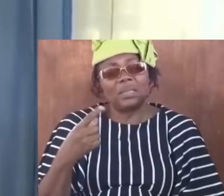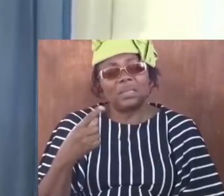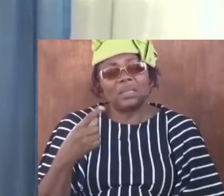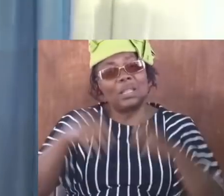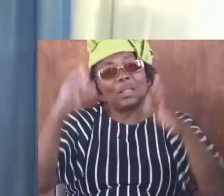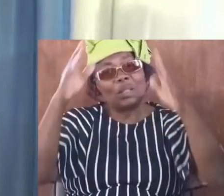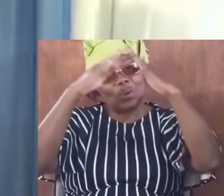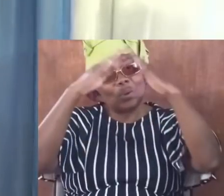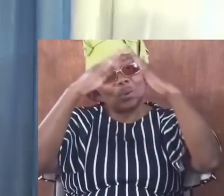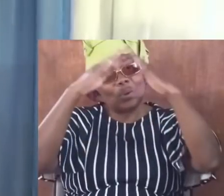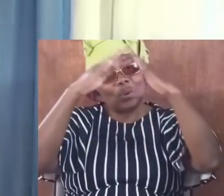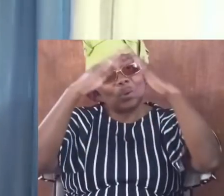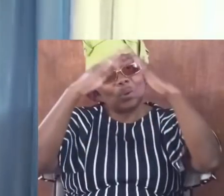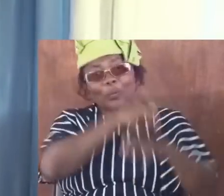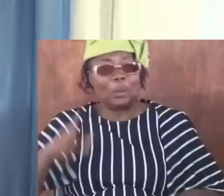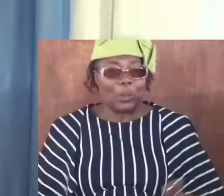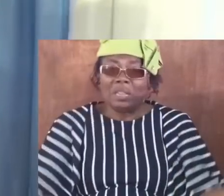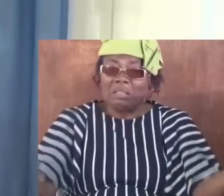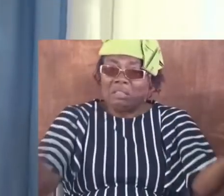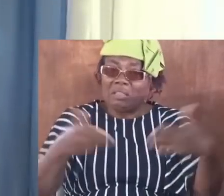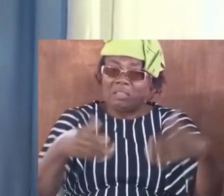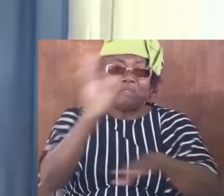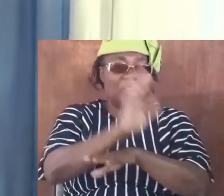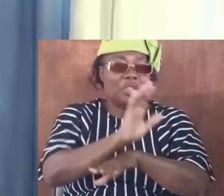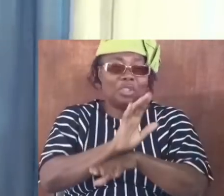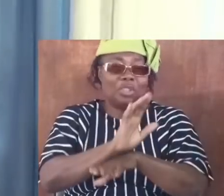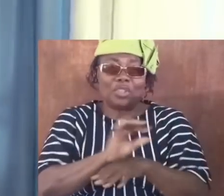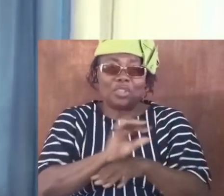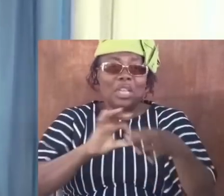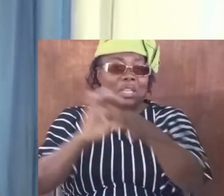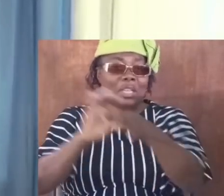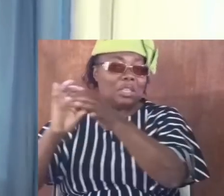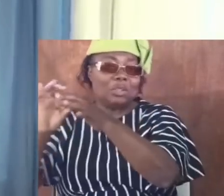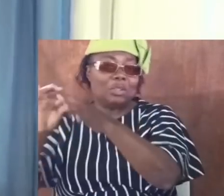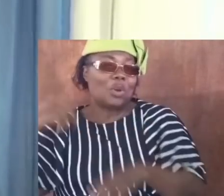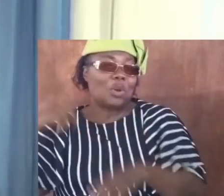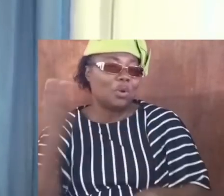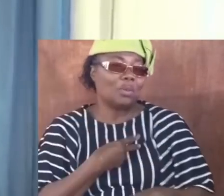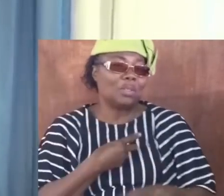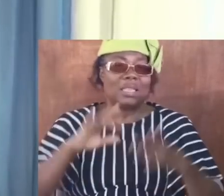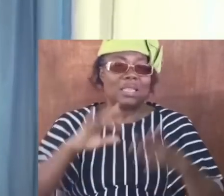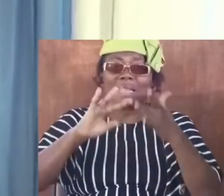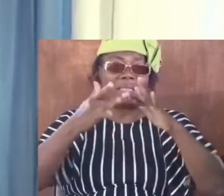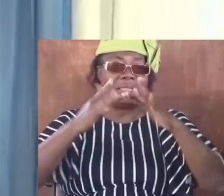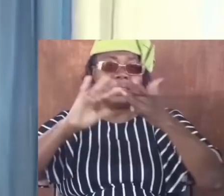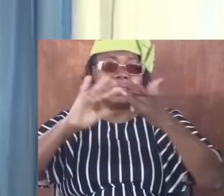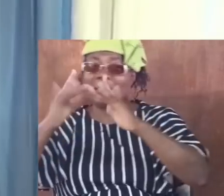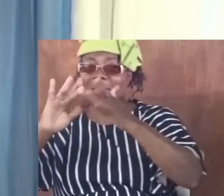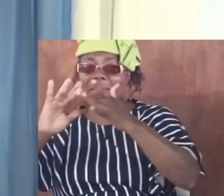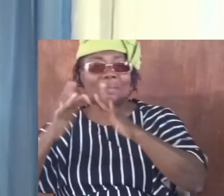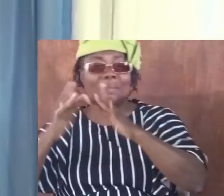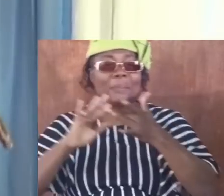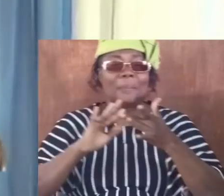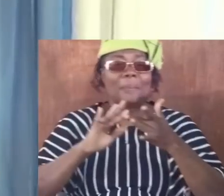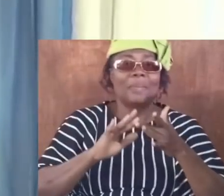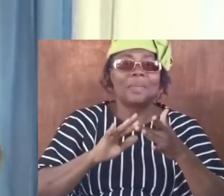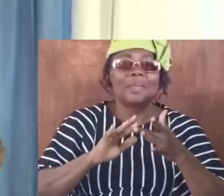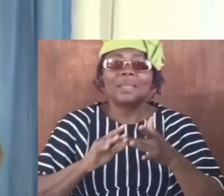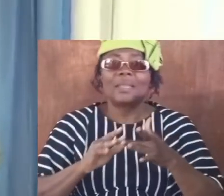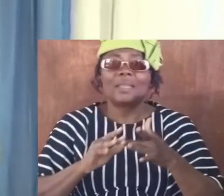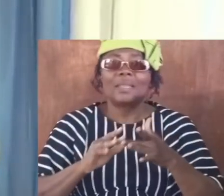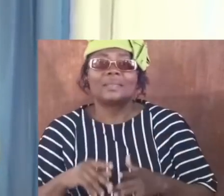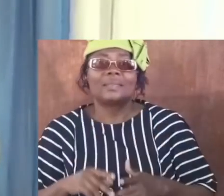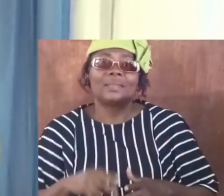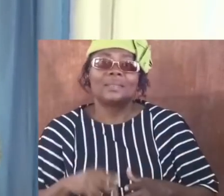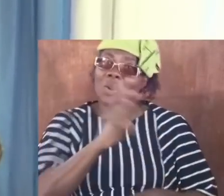you here in the sanctuary, those that have joined us via the World Wide Web. I greet you in the precious name of